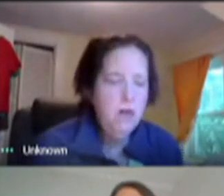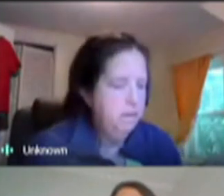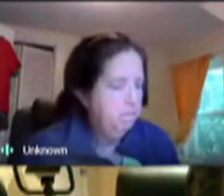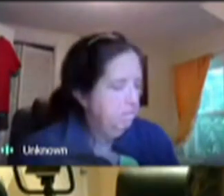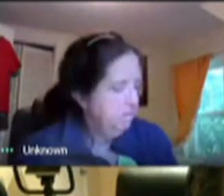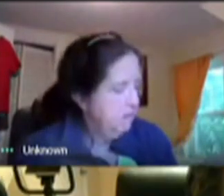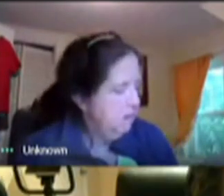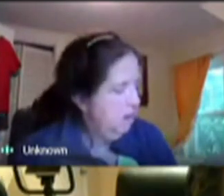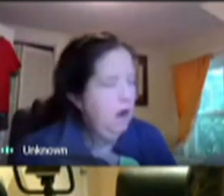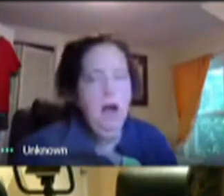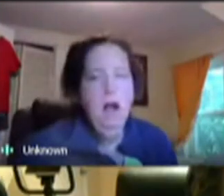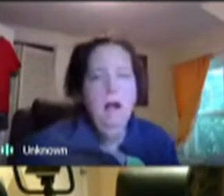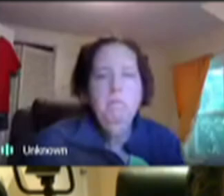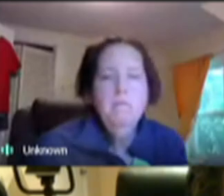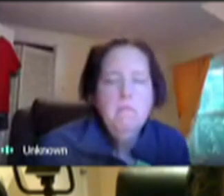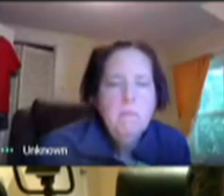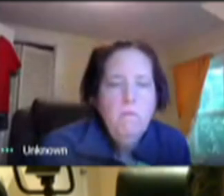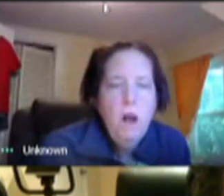Okay.